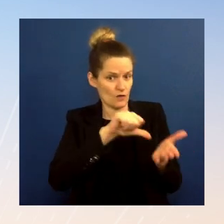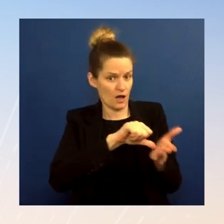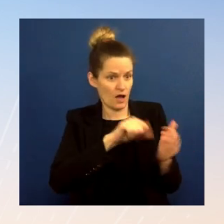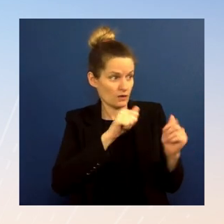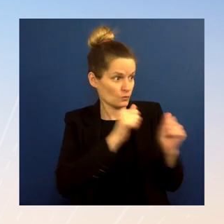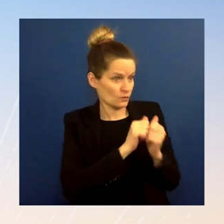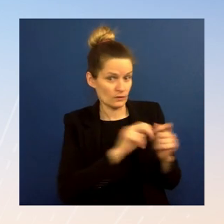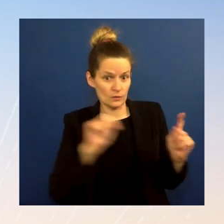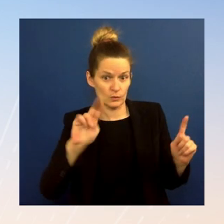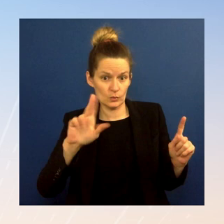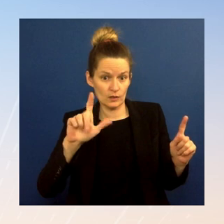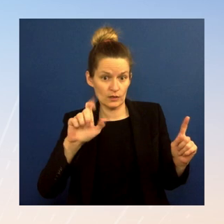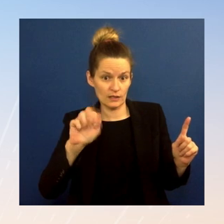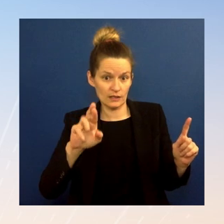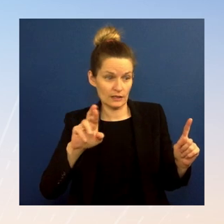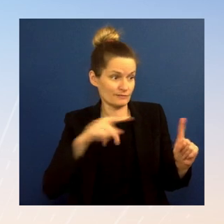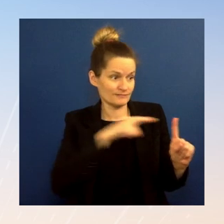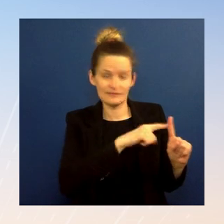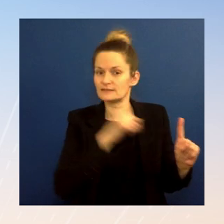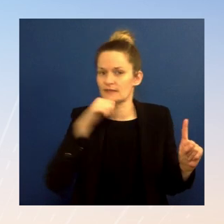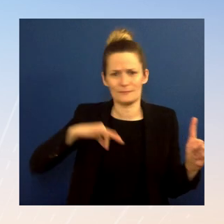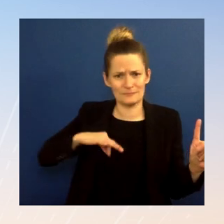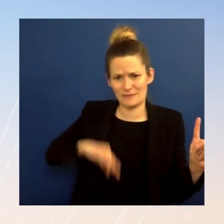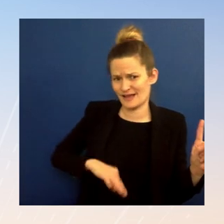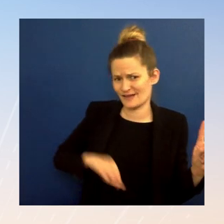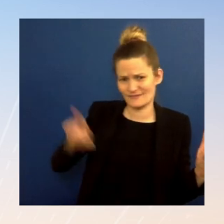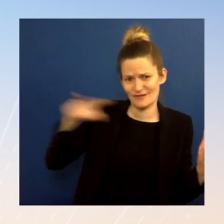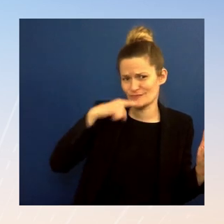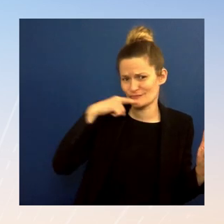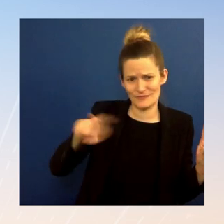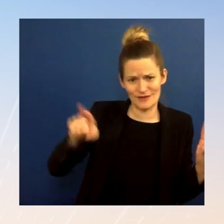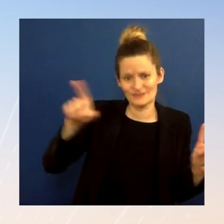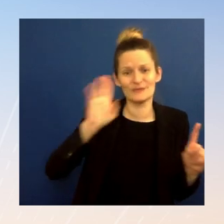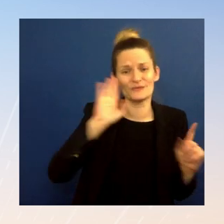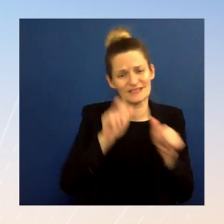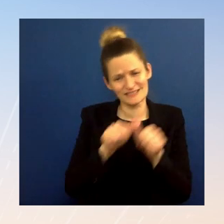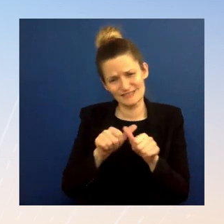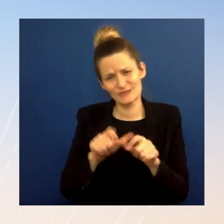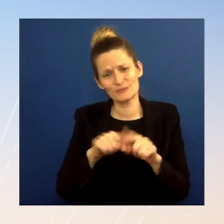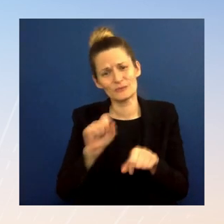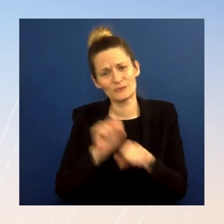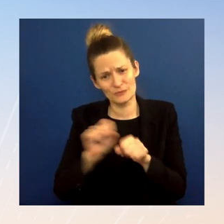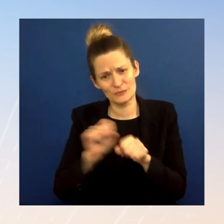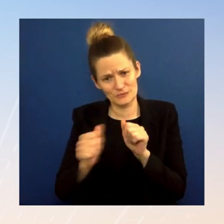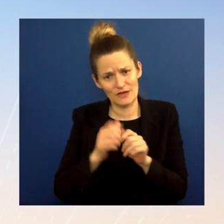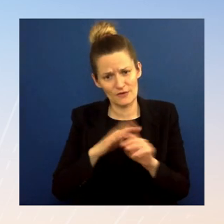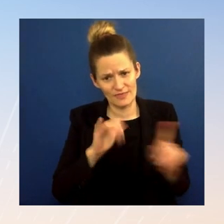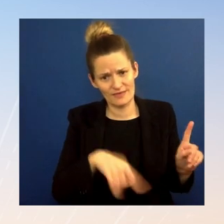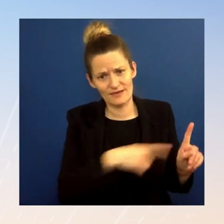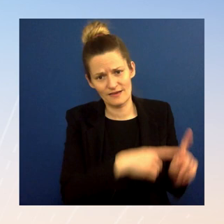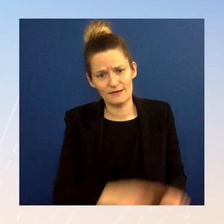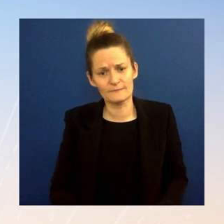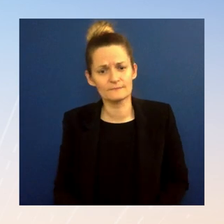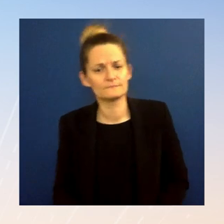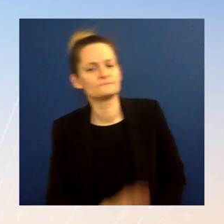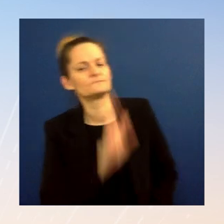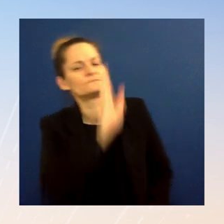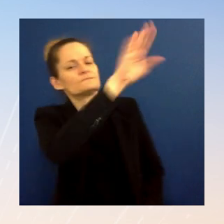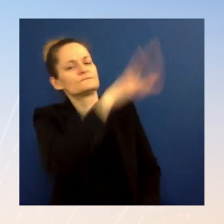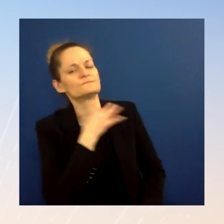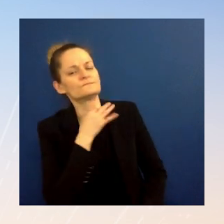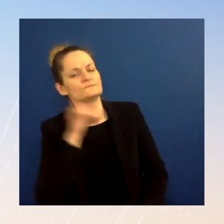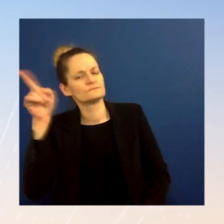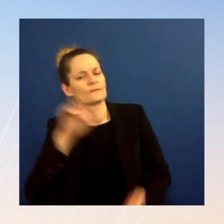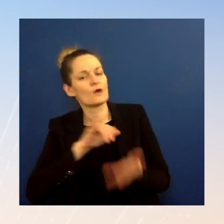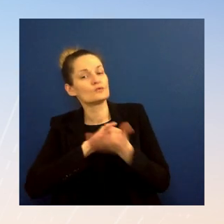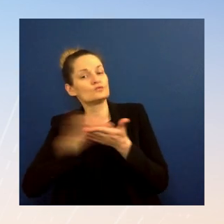more. The New York Times has authenticated emails that appear to have come from a laptop abandoned by Hunter Biden in Delaware.